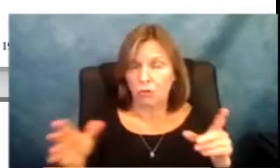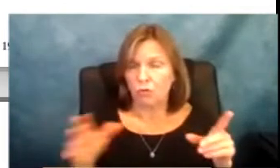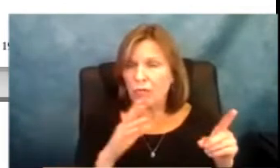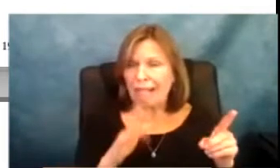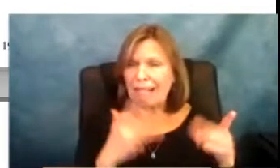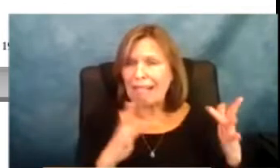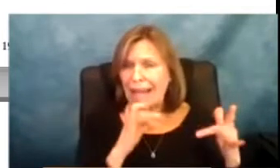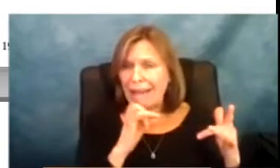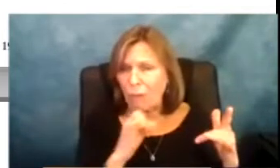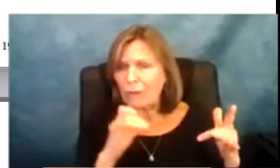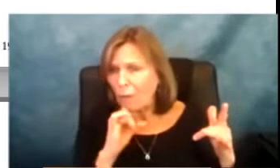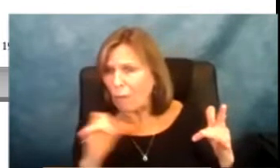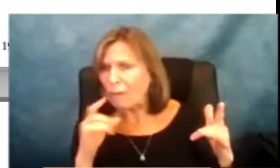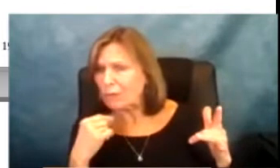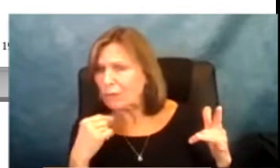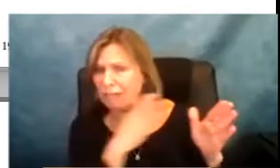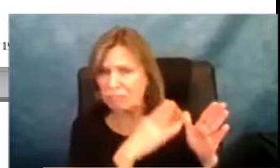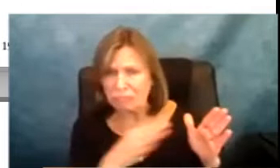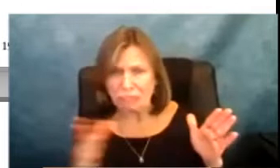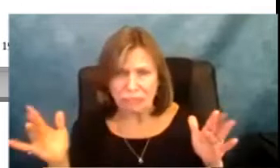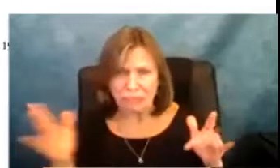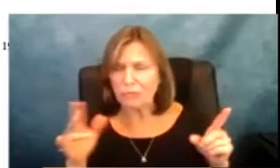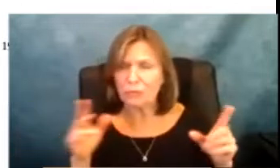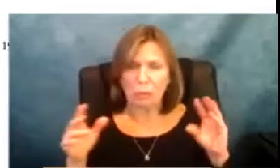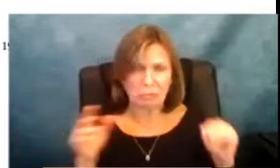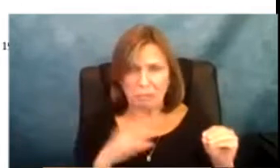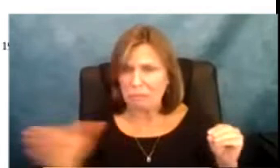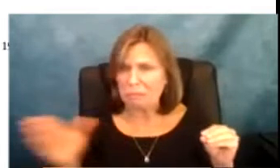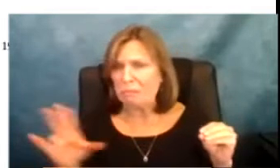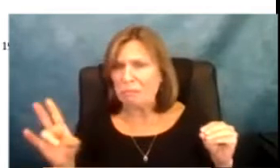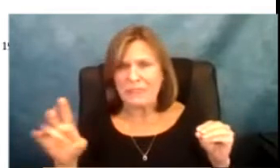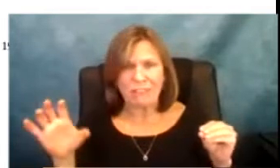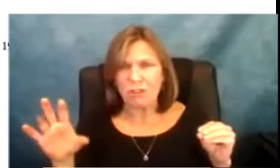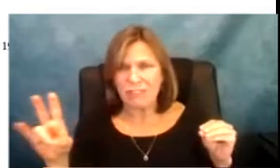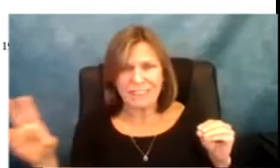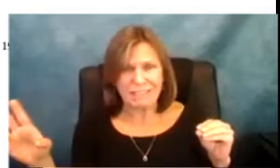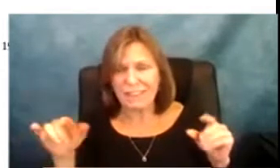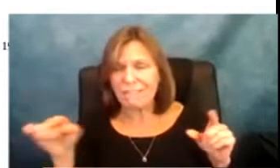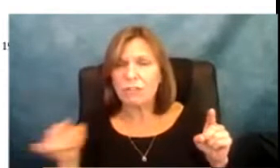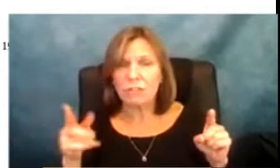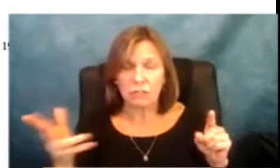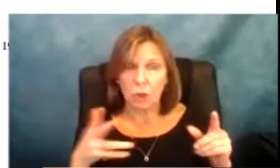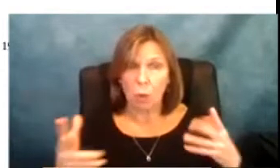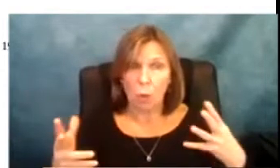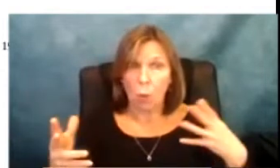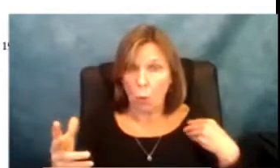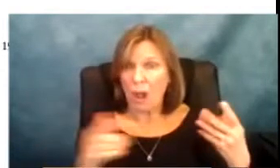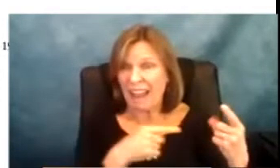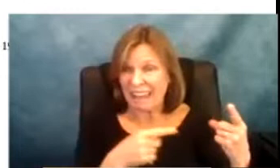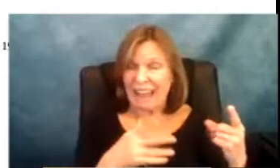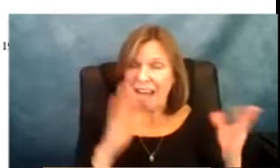scale from 0 to 797. White or light orange counties have fewer cases and red counties have more